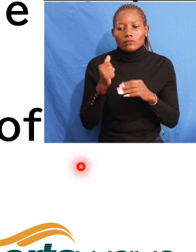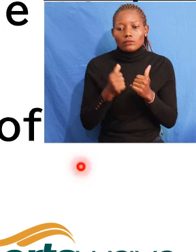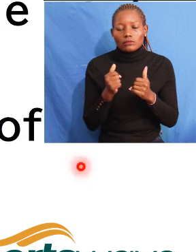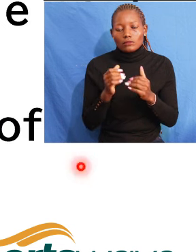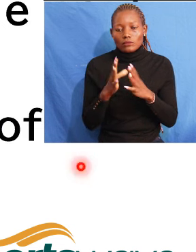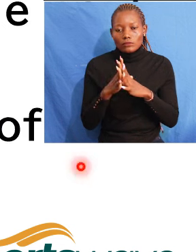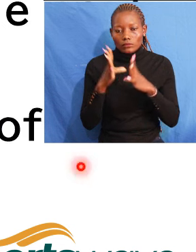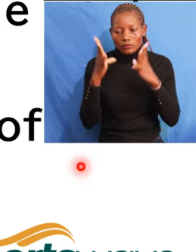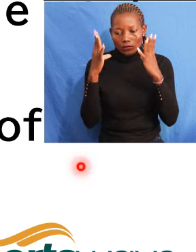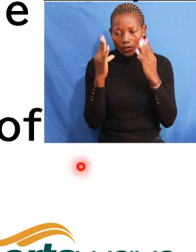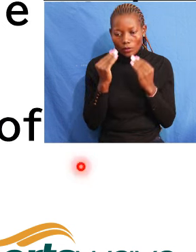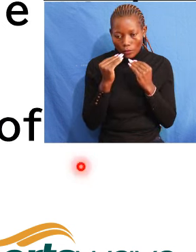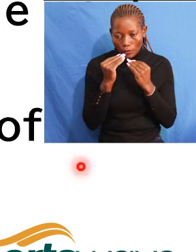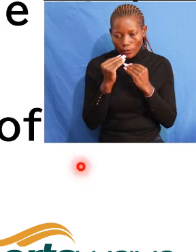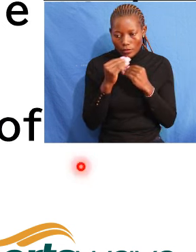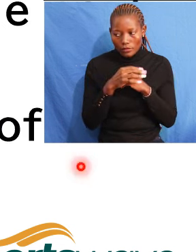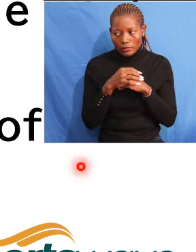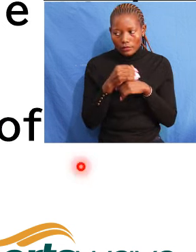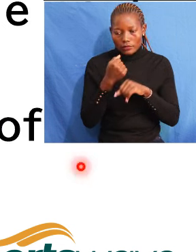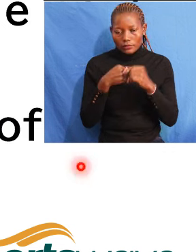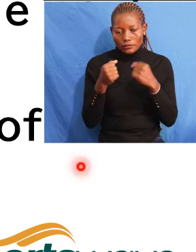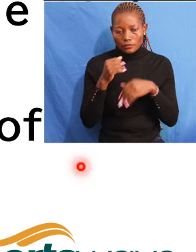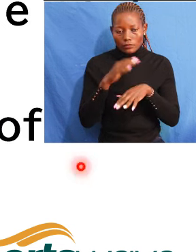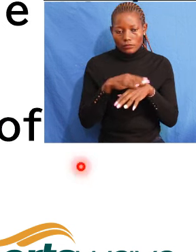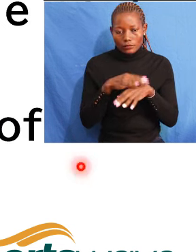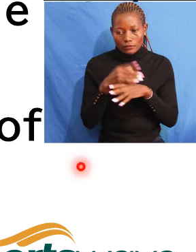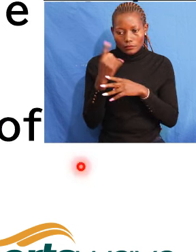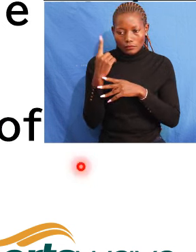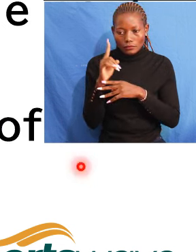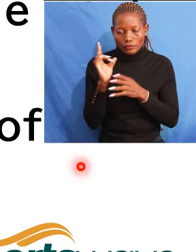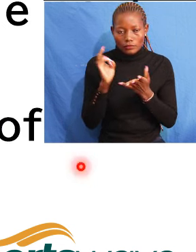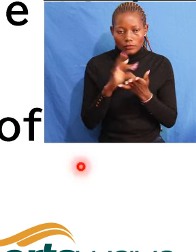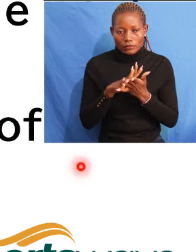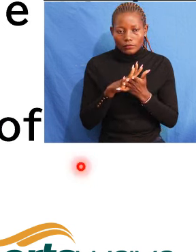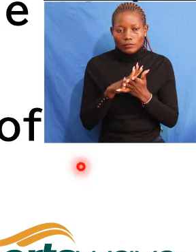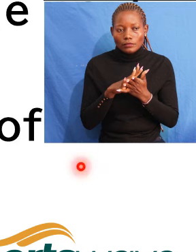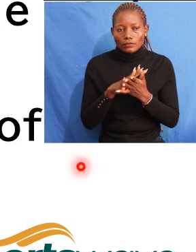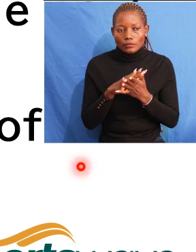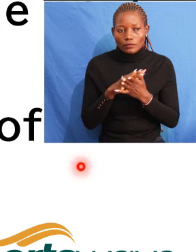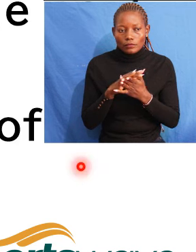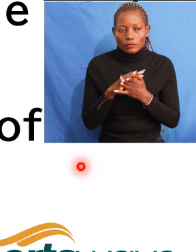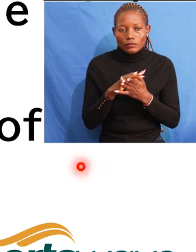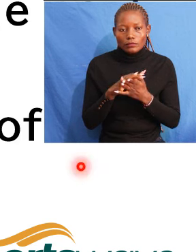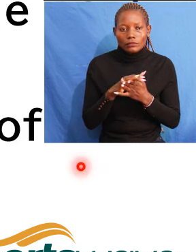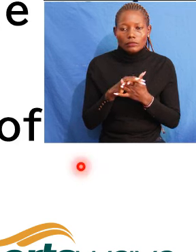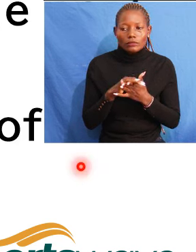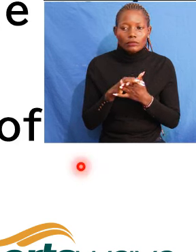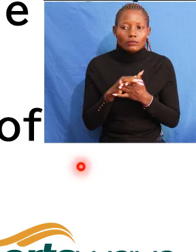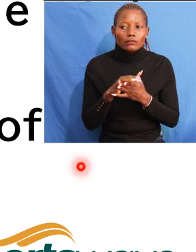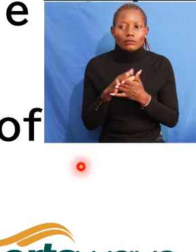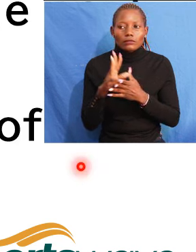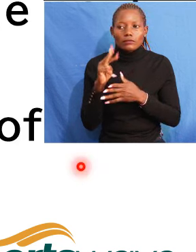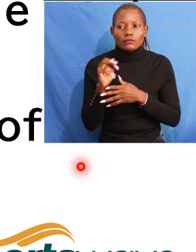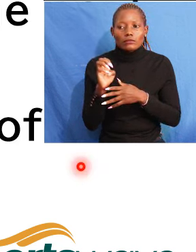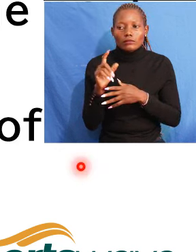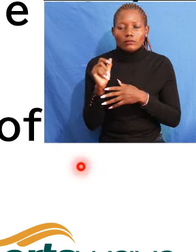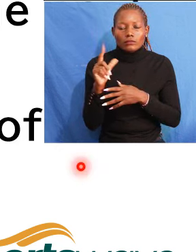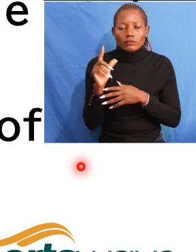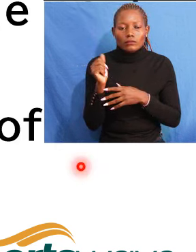So active rest is very good for removal of metabolites from muscle and blood, mainly by promoting blood